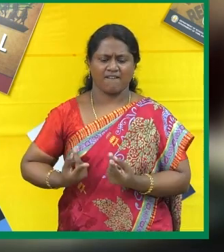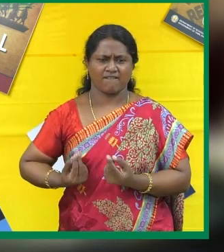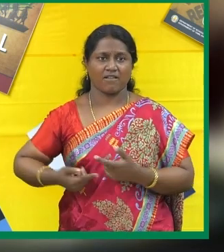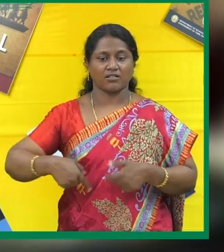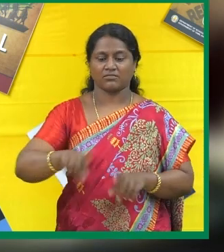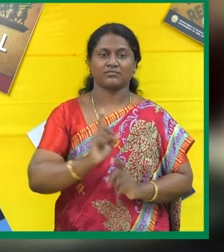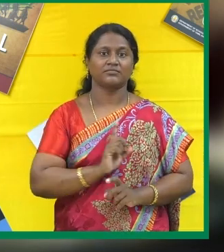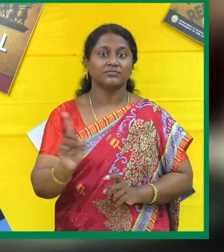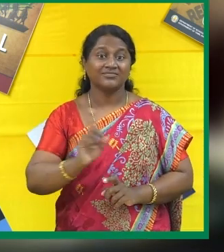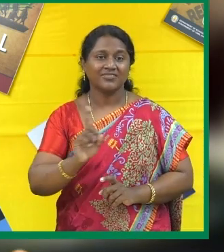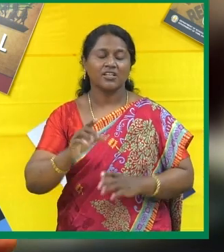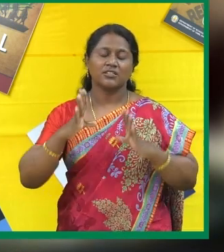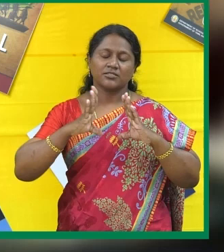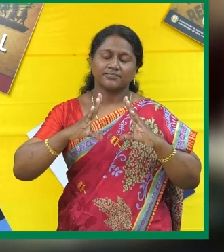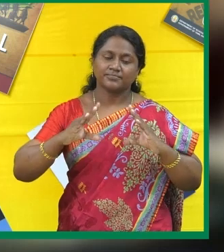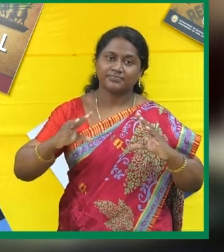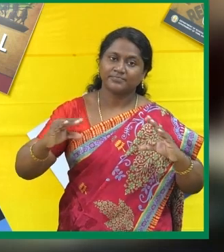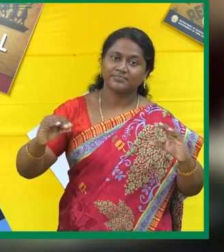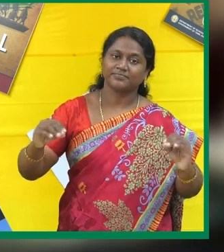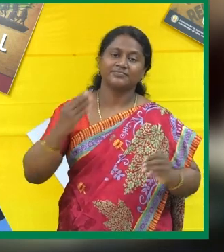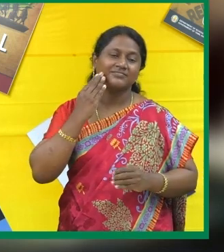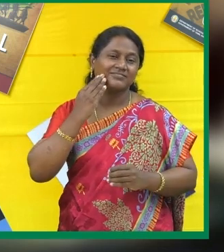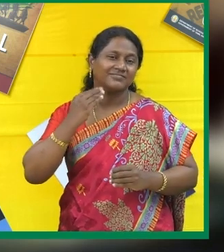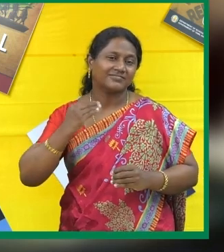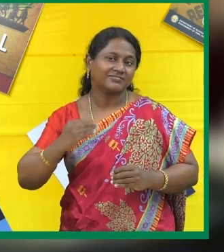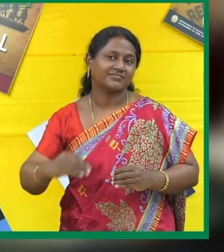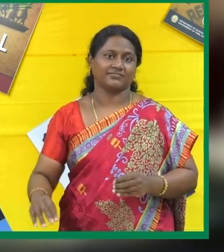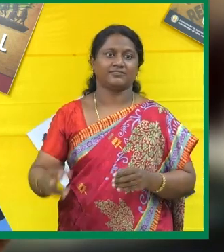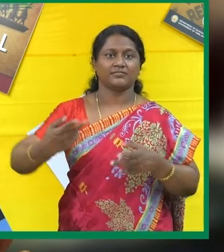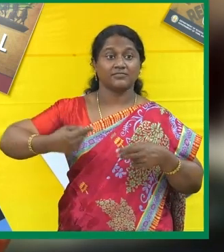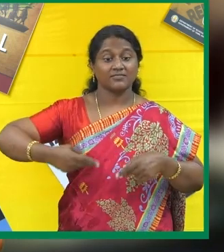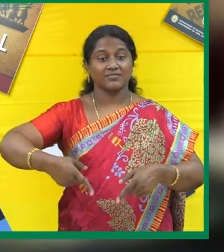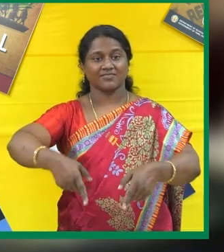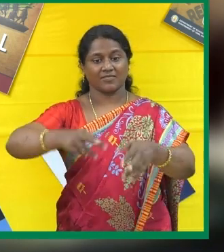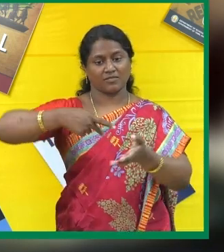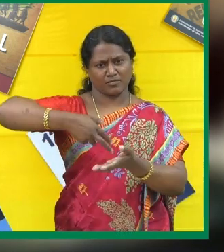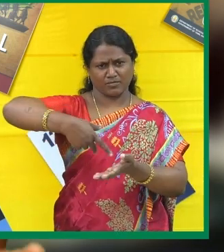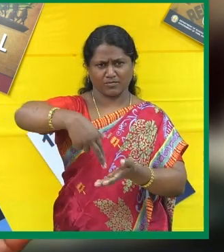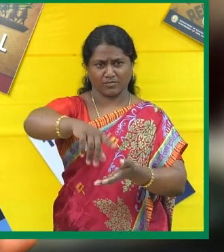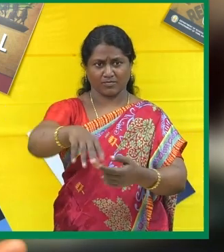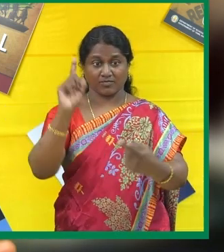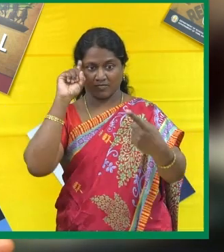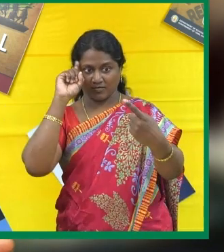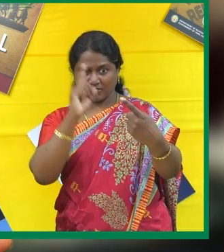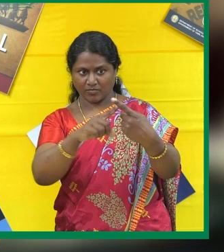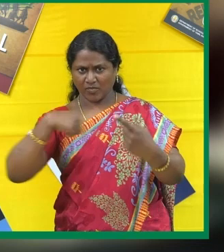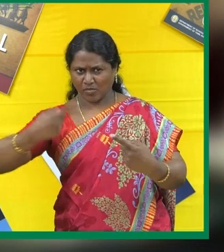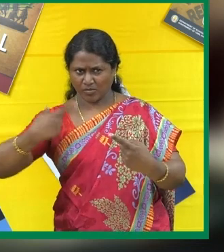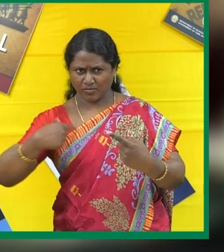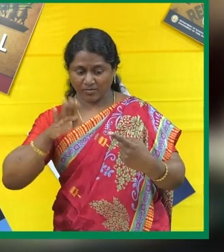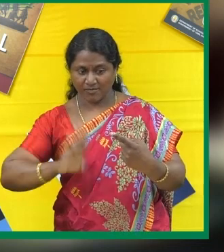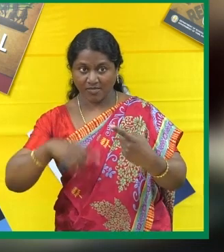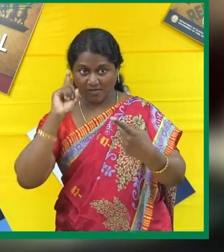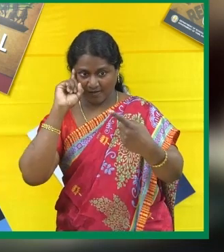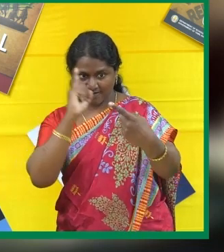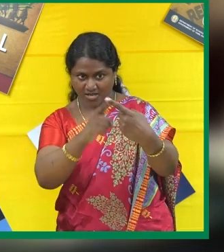a hurry. Relax and move on. Not turning from the goal. Everybody has some goals. So according